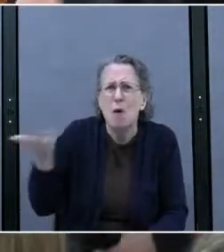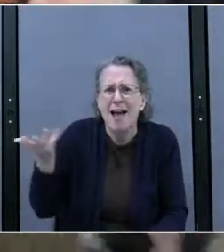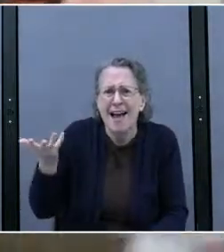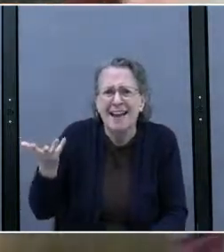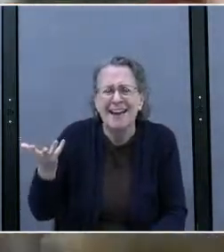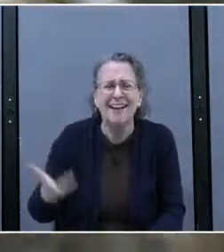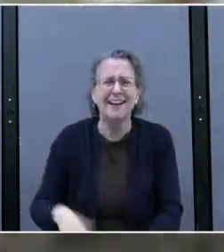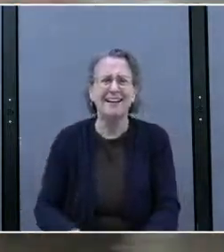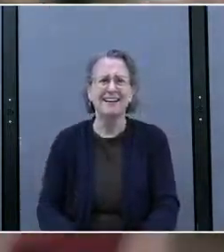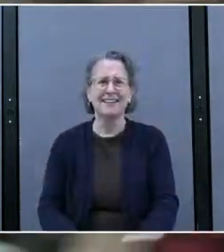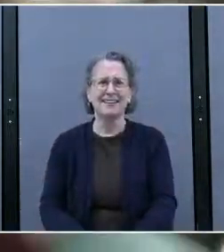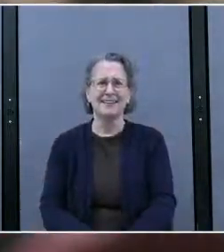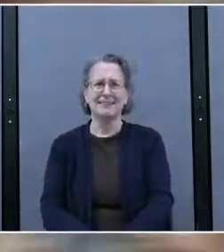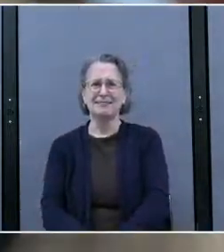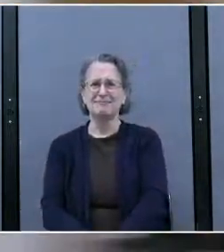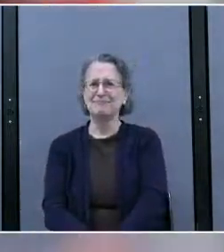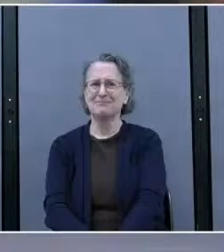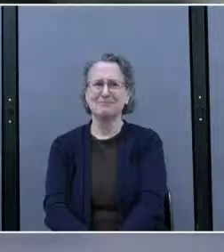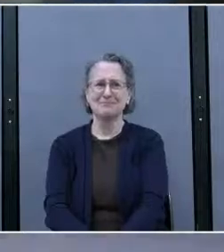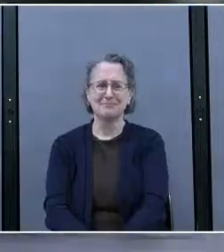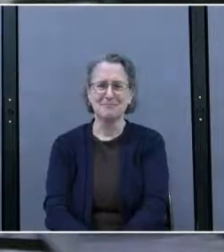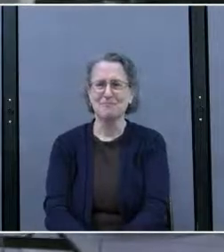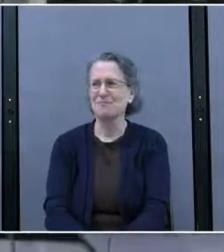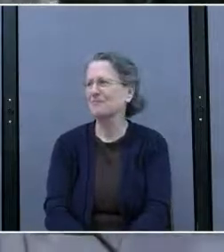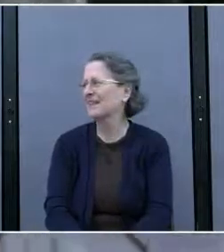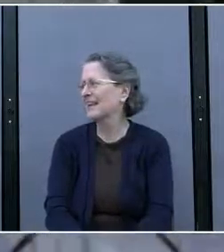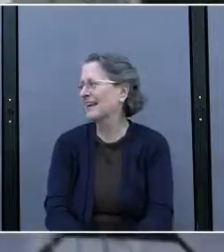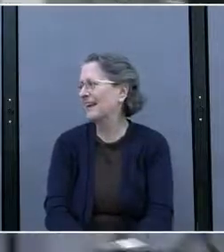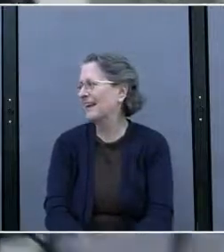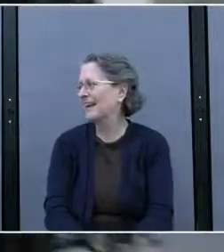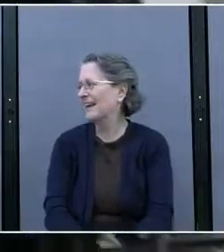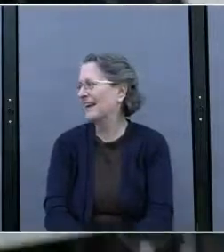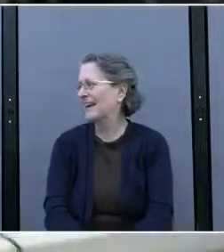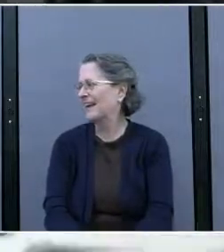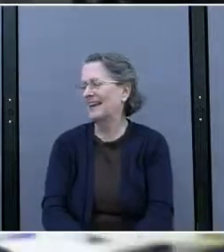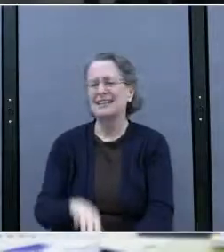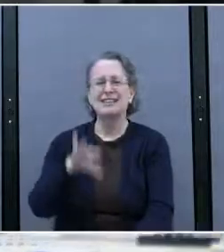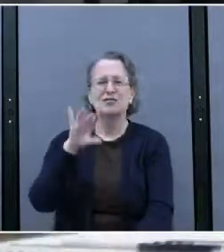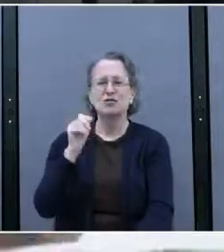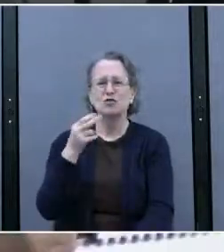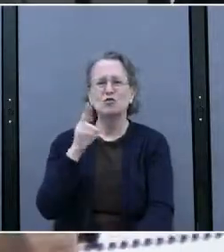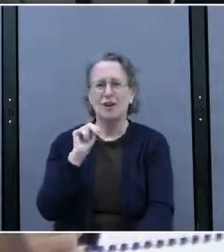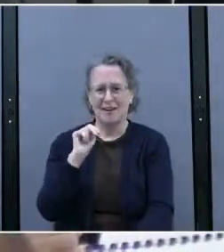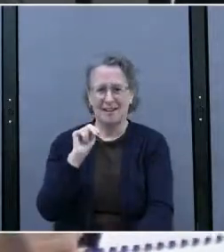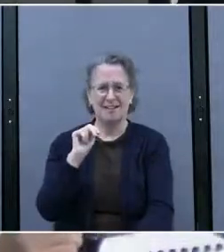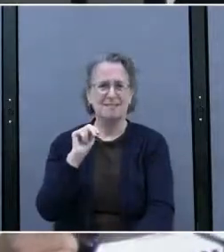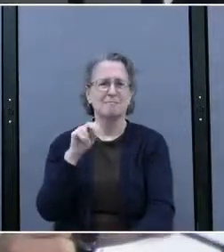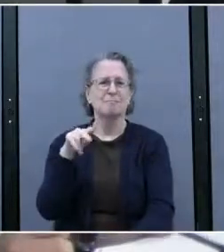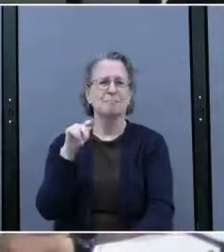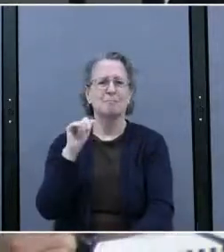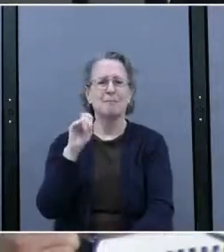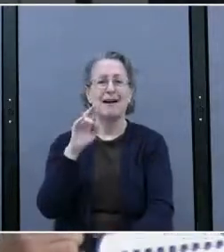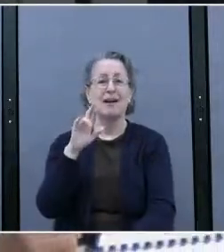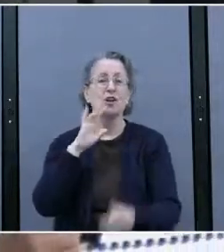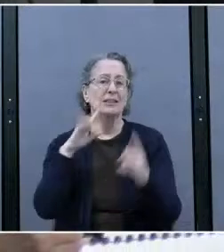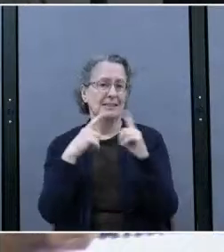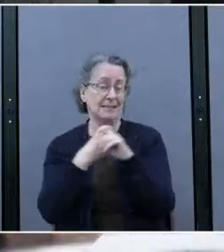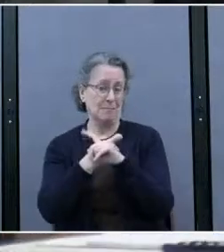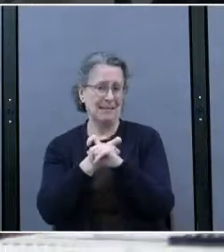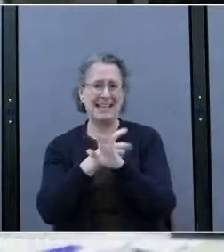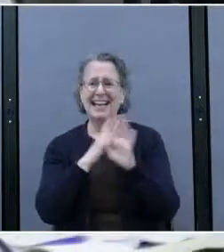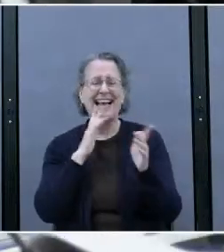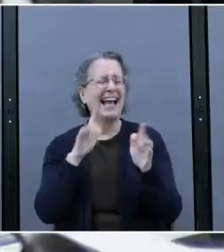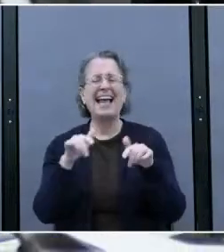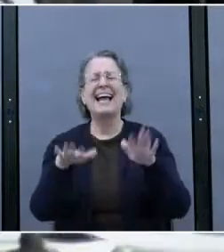You can tell from my face that Yeah, I'm not so, yeah, it's a little complicated. So it's just an